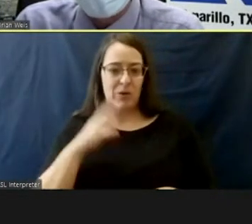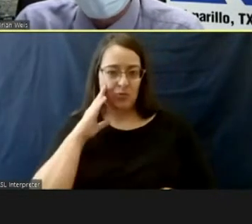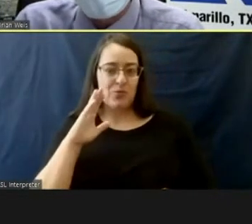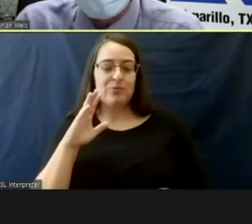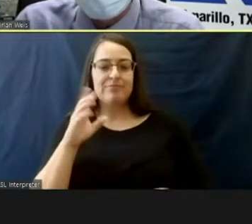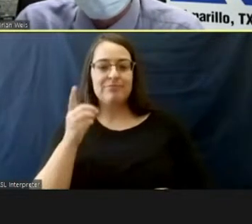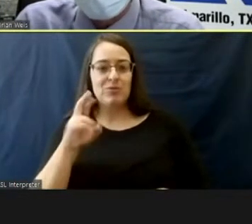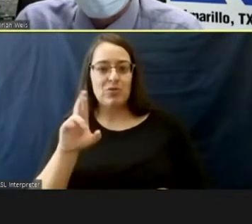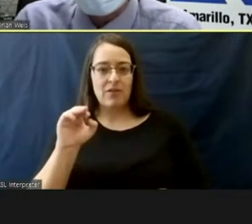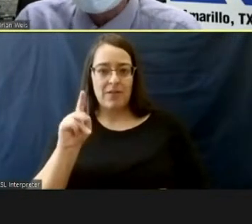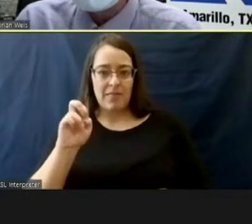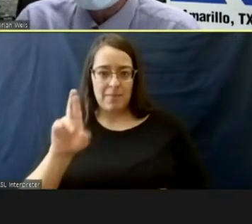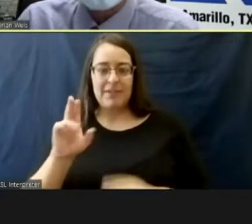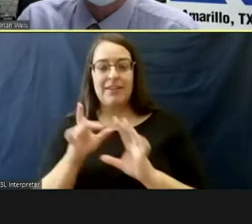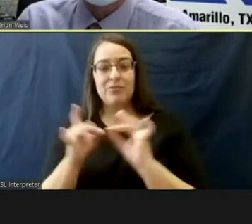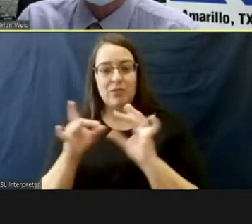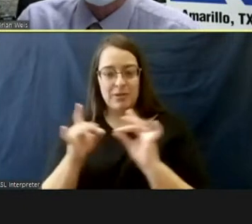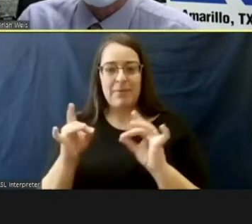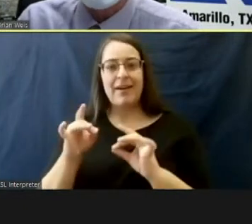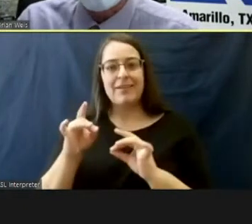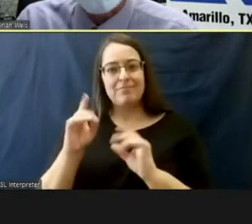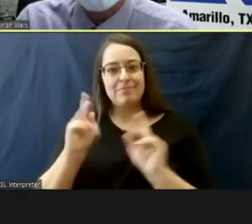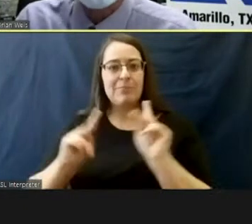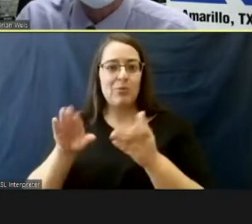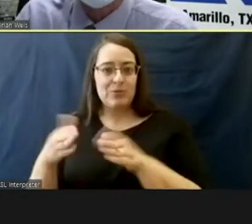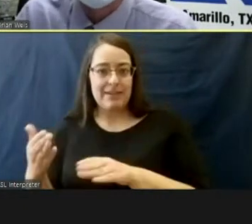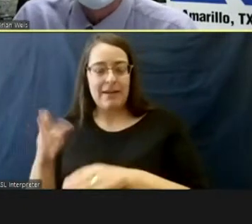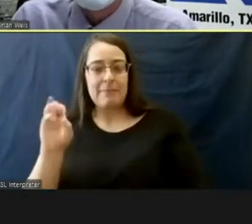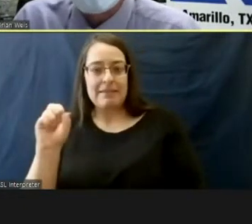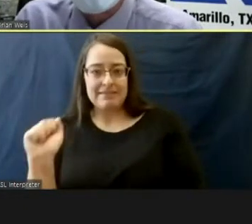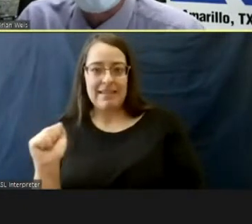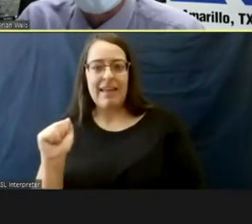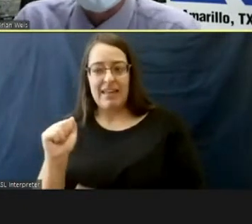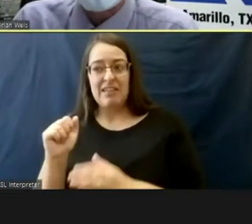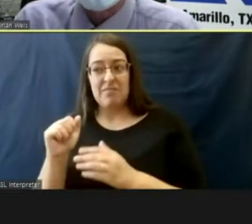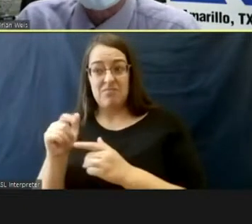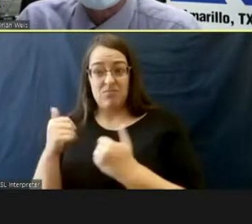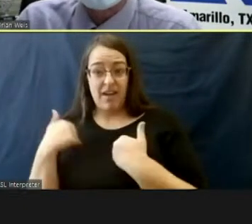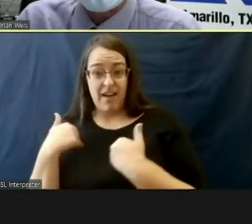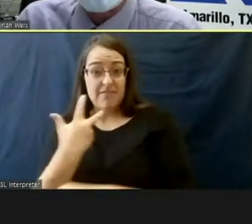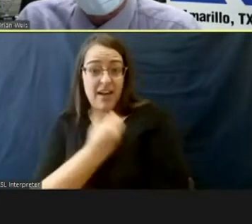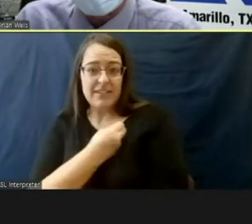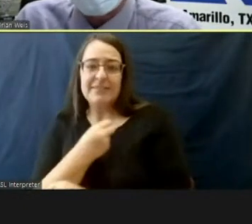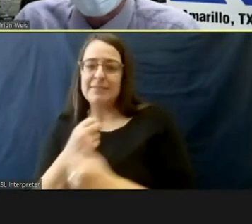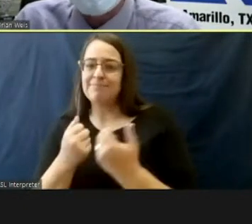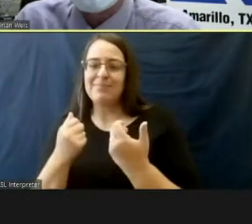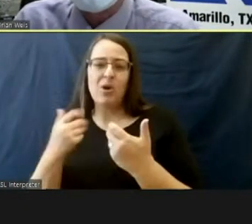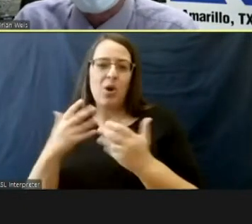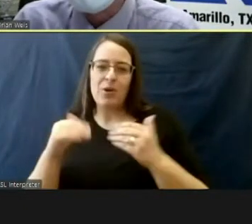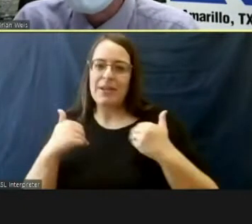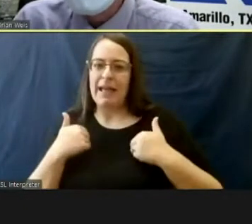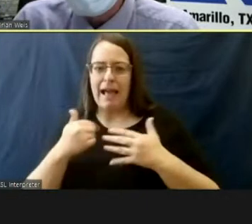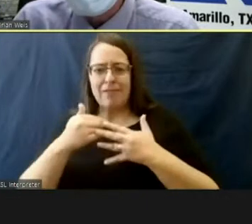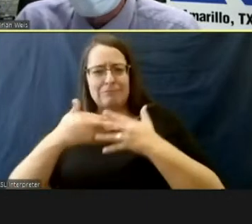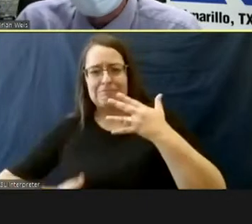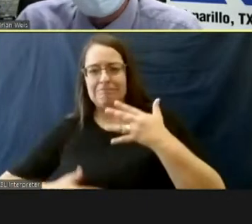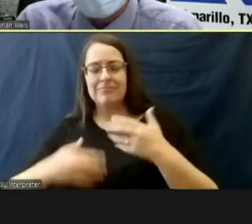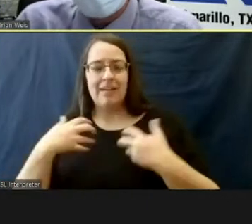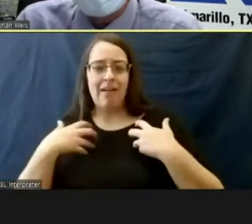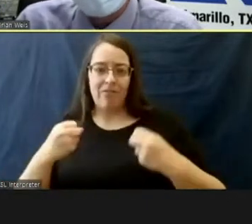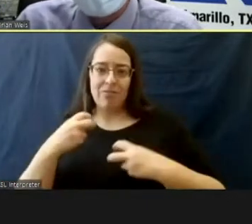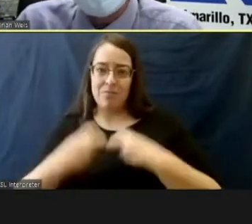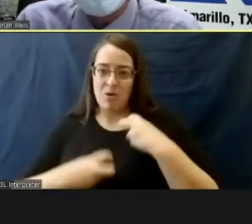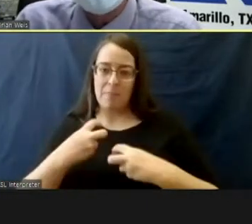significant comorbidities associated with it. So again, the vaccine is very protective. We know that it's only the outliers, unfortunately, that can